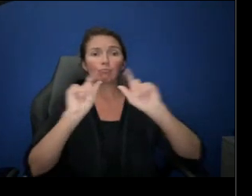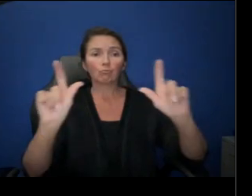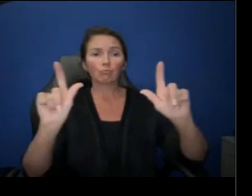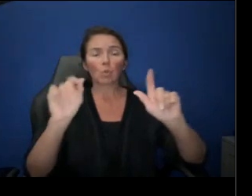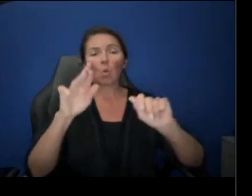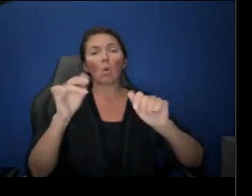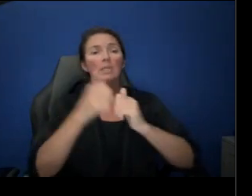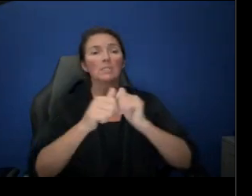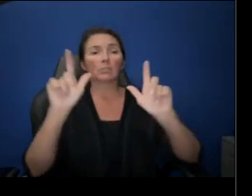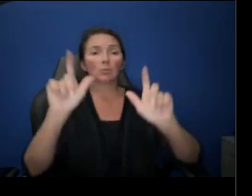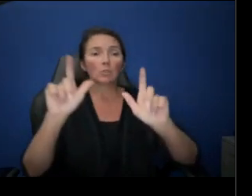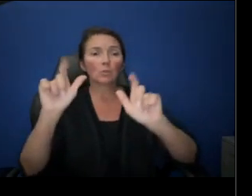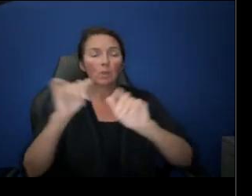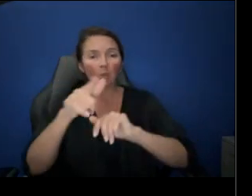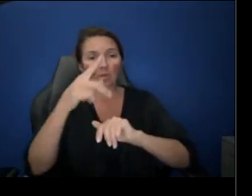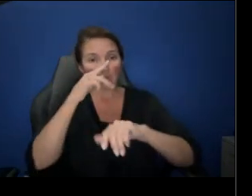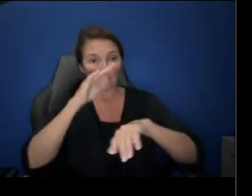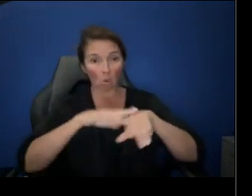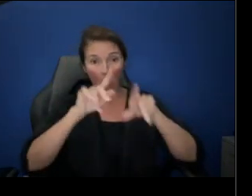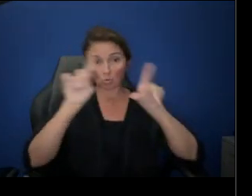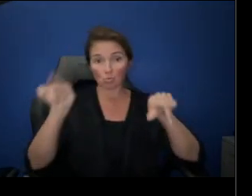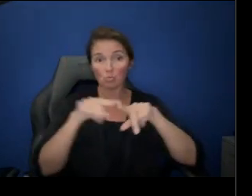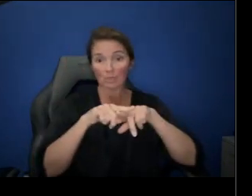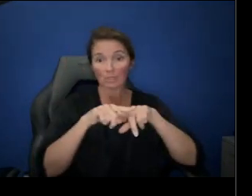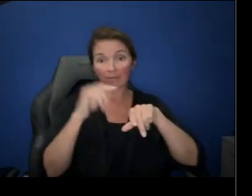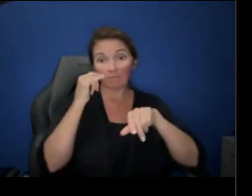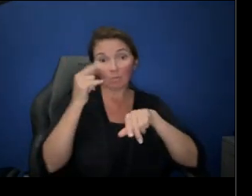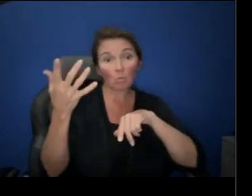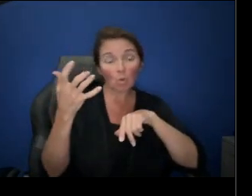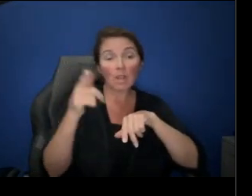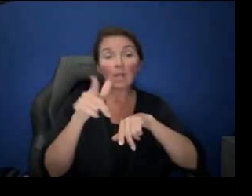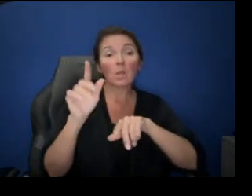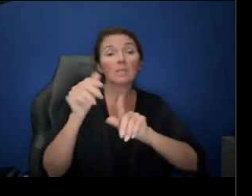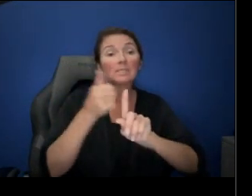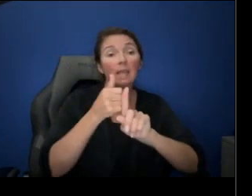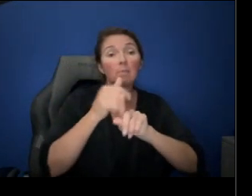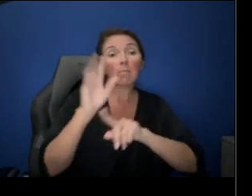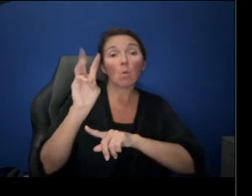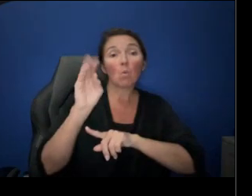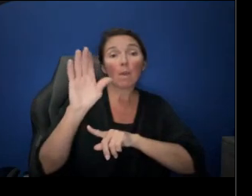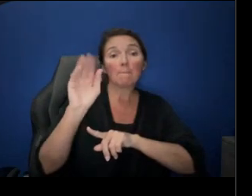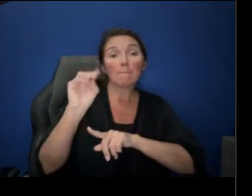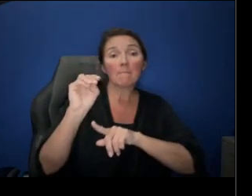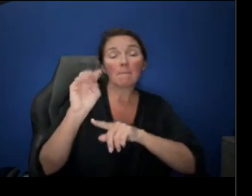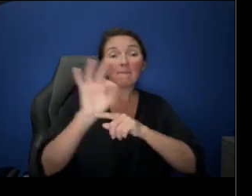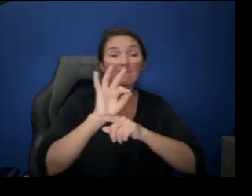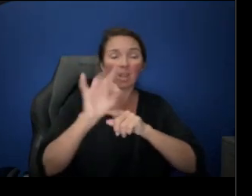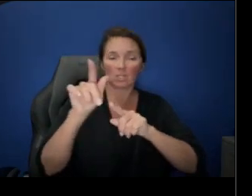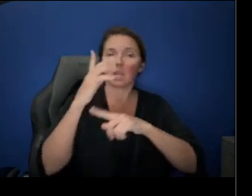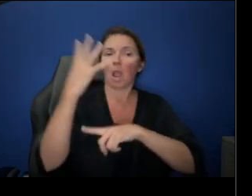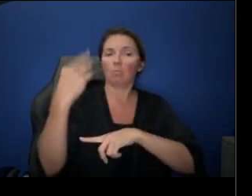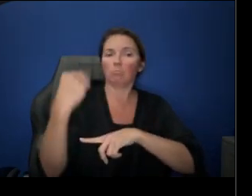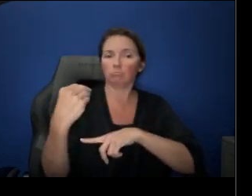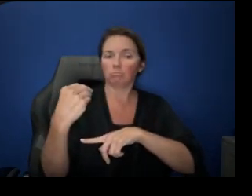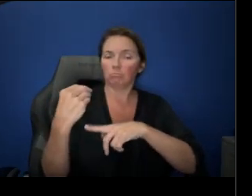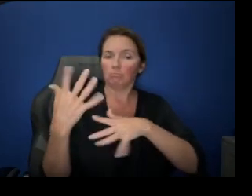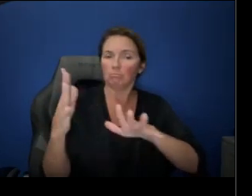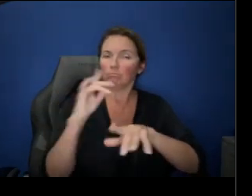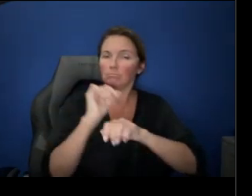screenshot the items you see on the screen. The webcam function should be disabled.